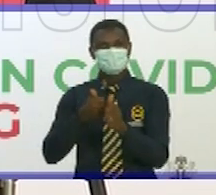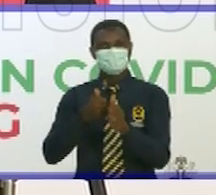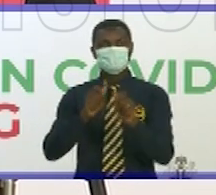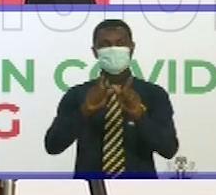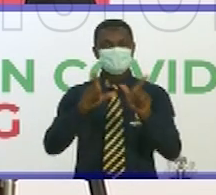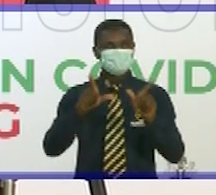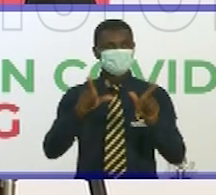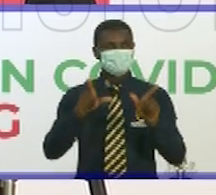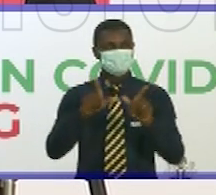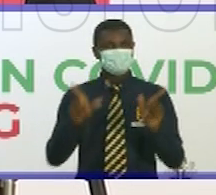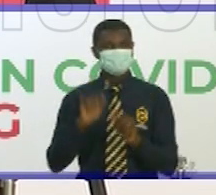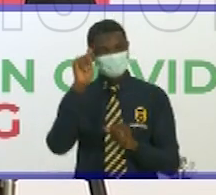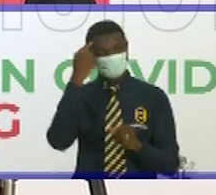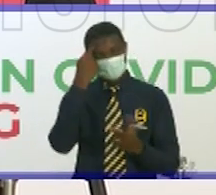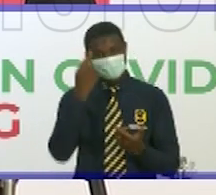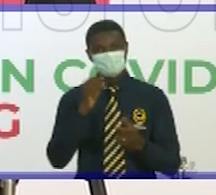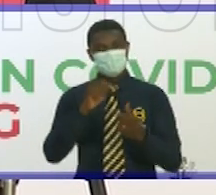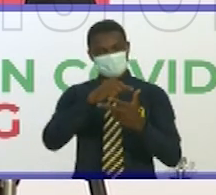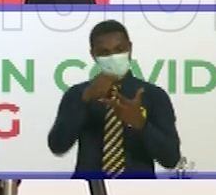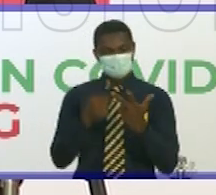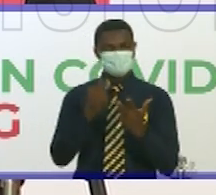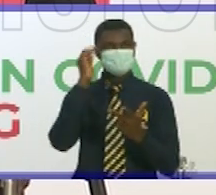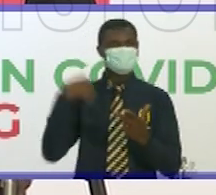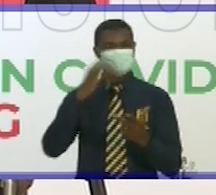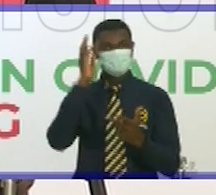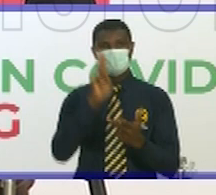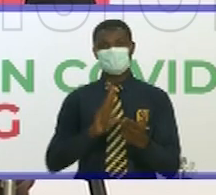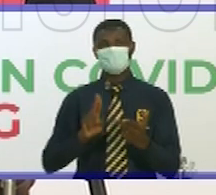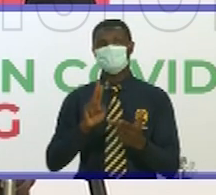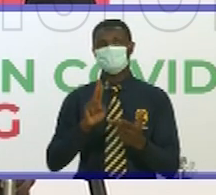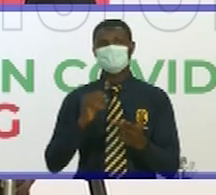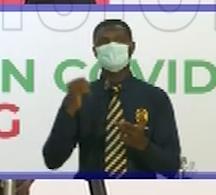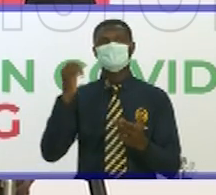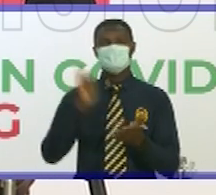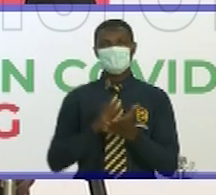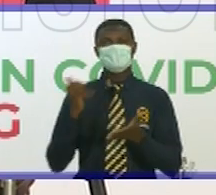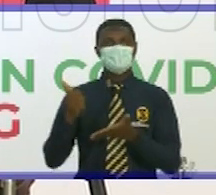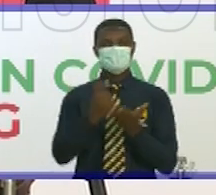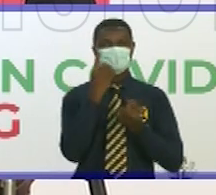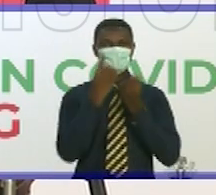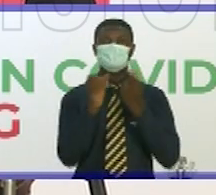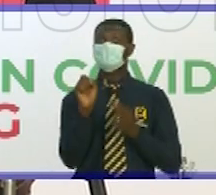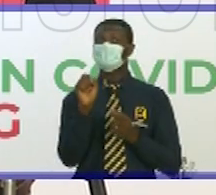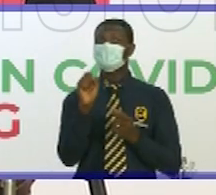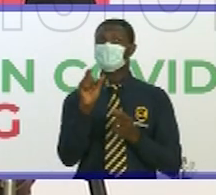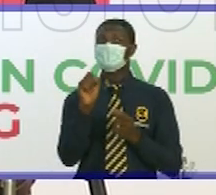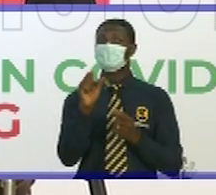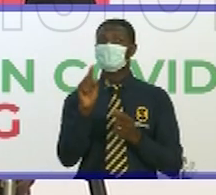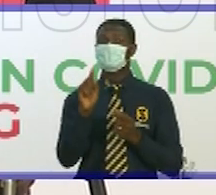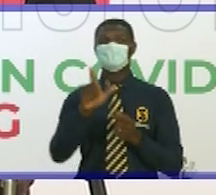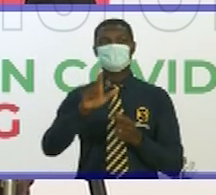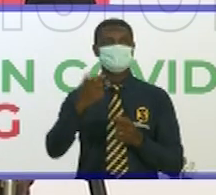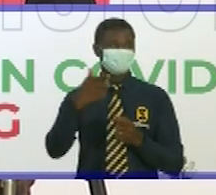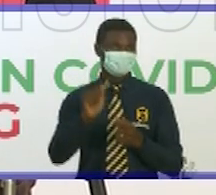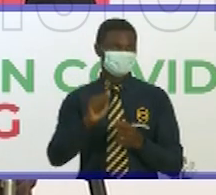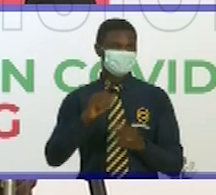infections. Based on all three parameters, we identified 11 local governments in four states, Lagos, Ogun,